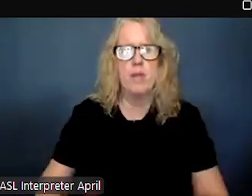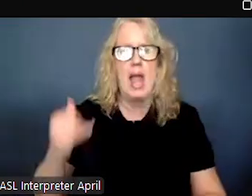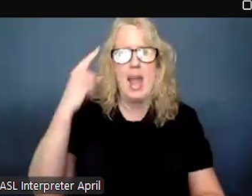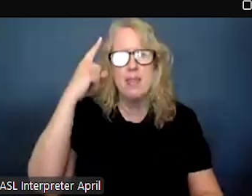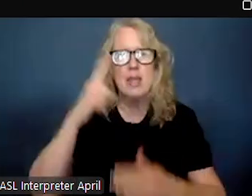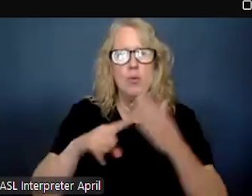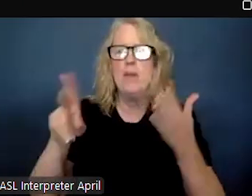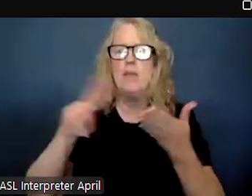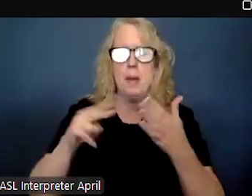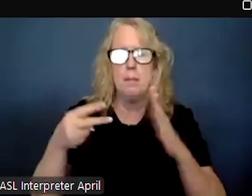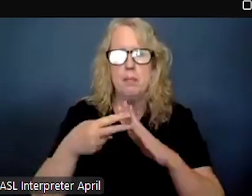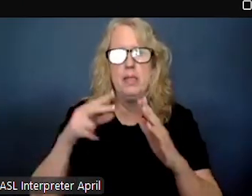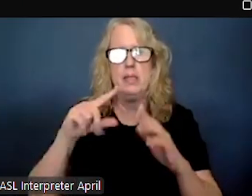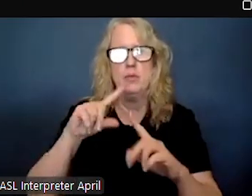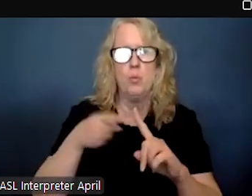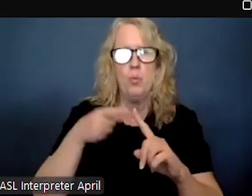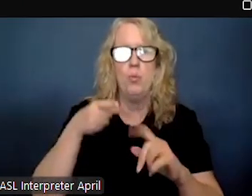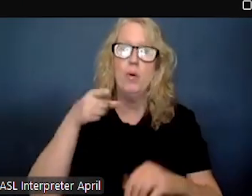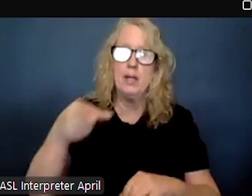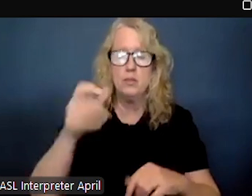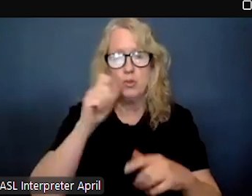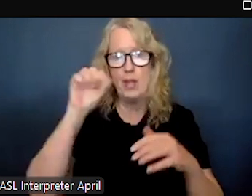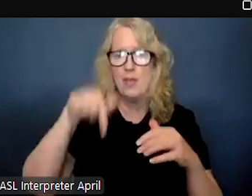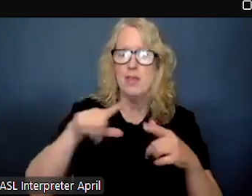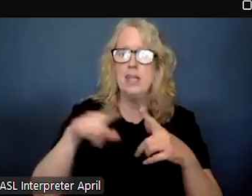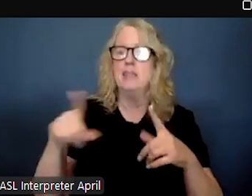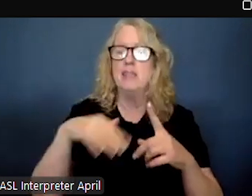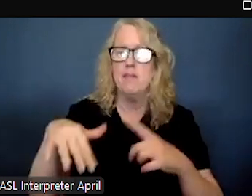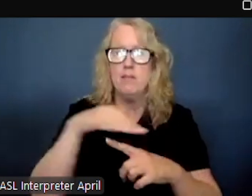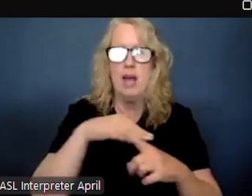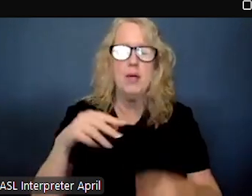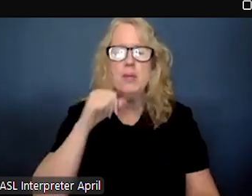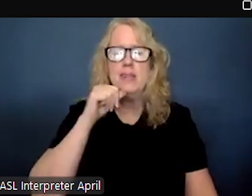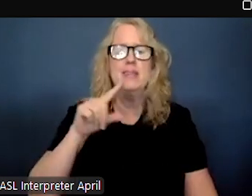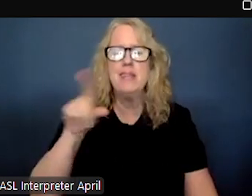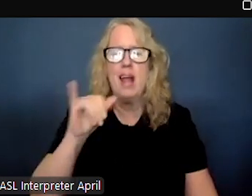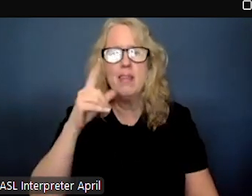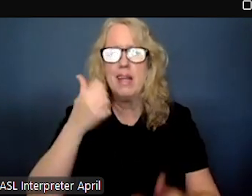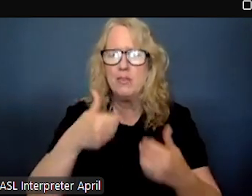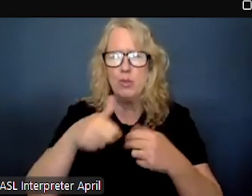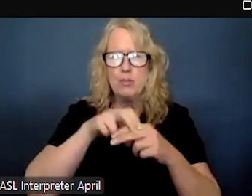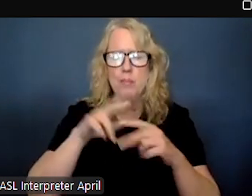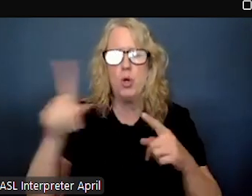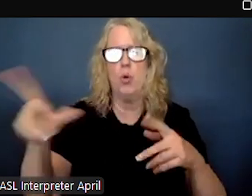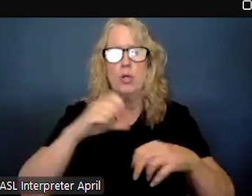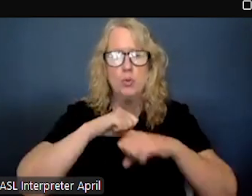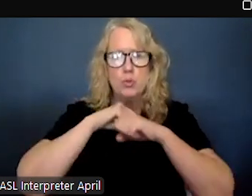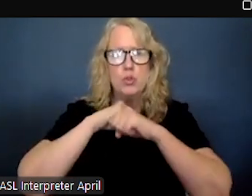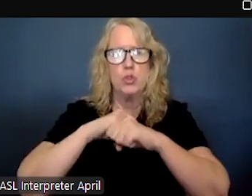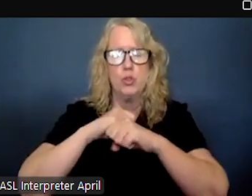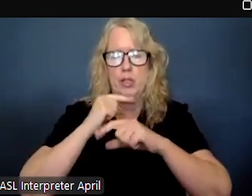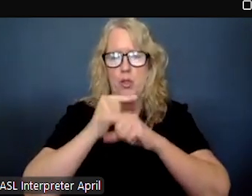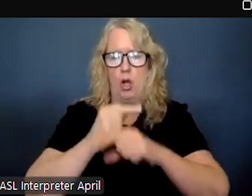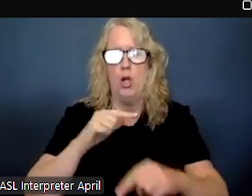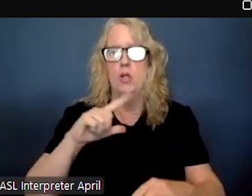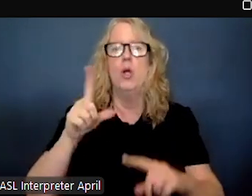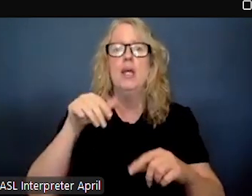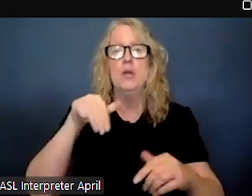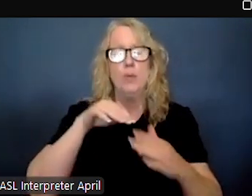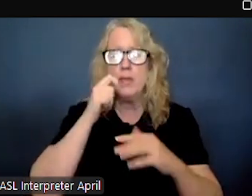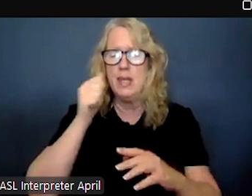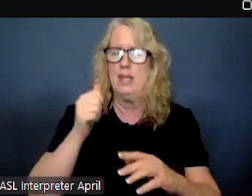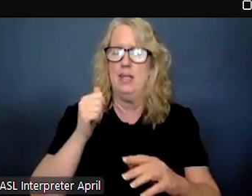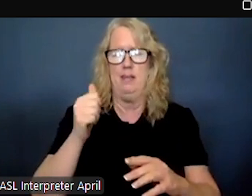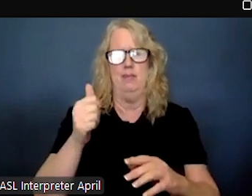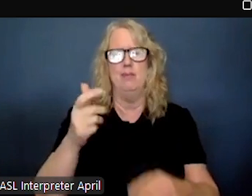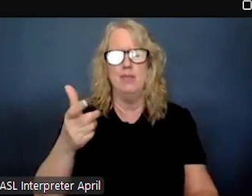that means when this is an environment where it's not like you have a sitter or a security guard, within 2 feet